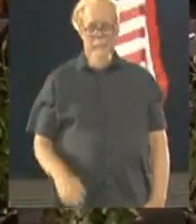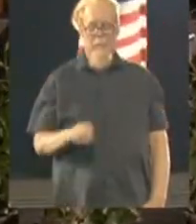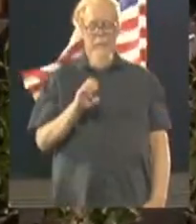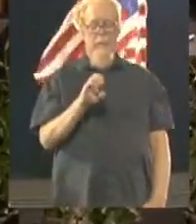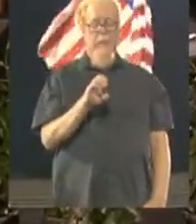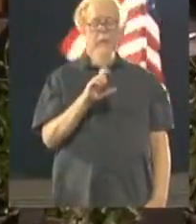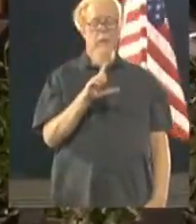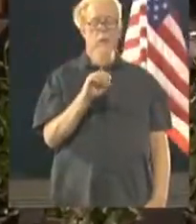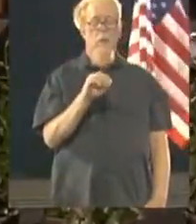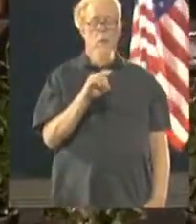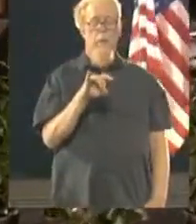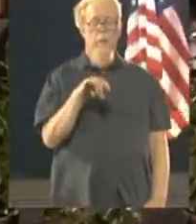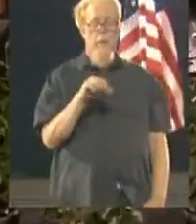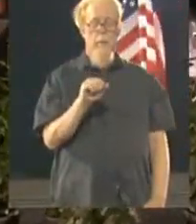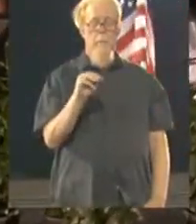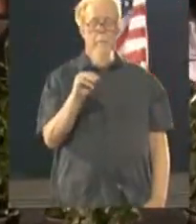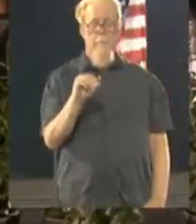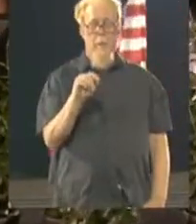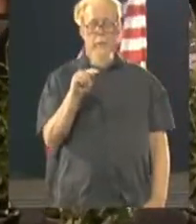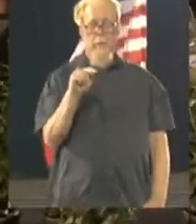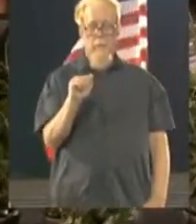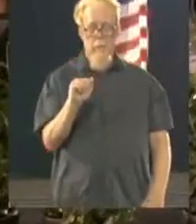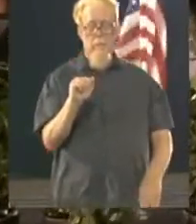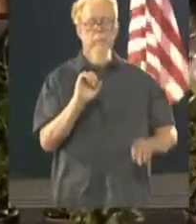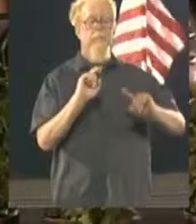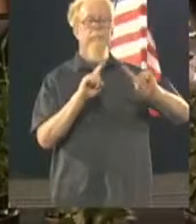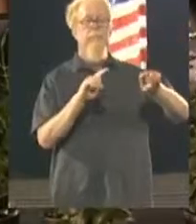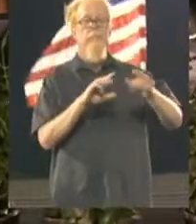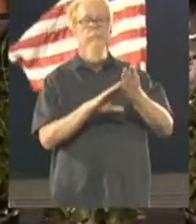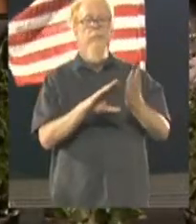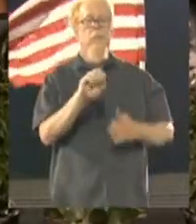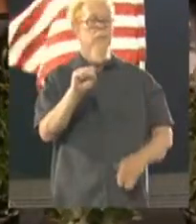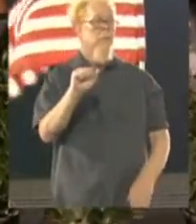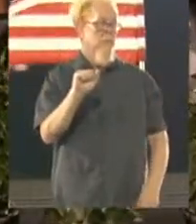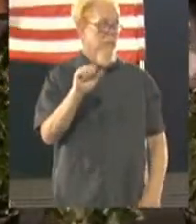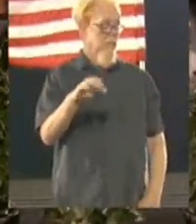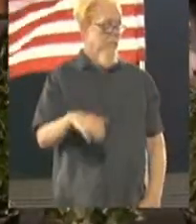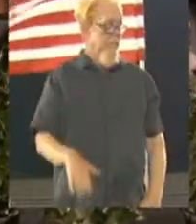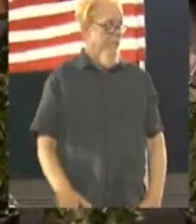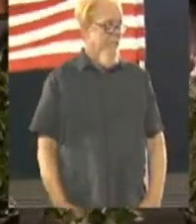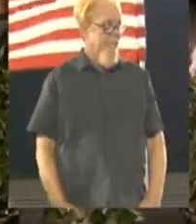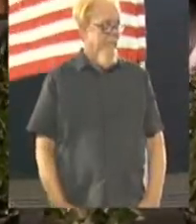Elodia Mireya Mata will be attending San Antonio College.